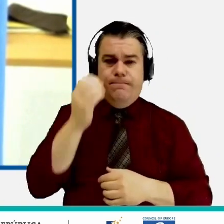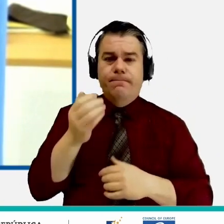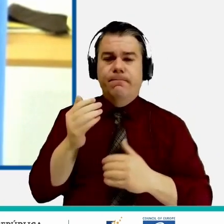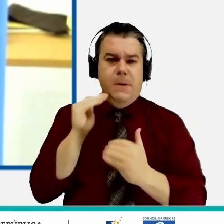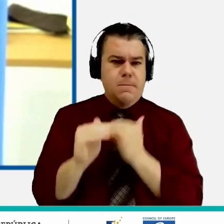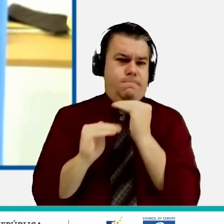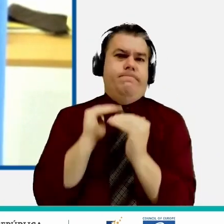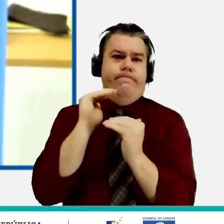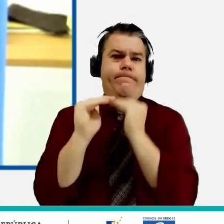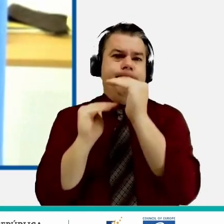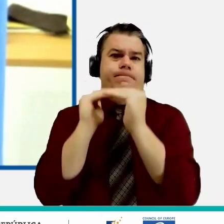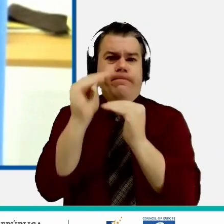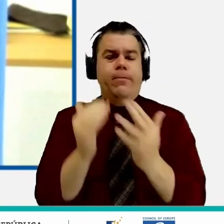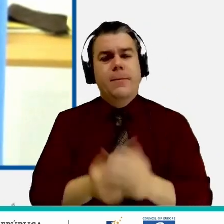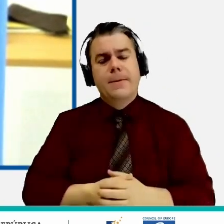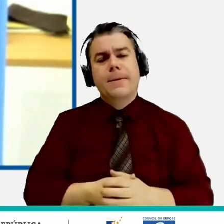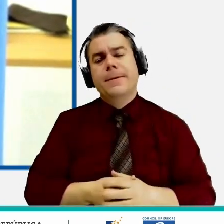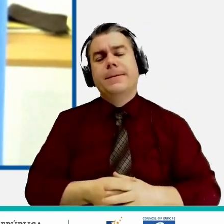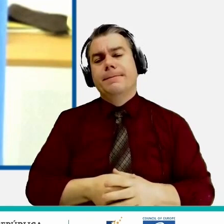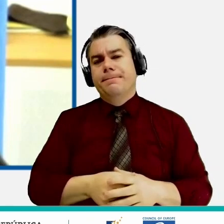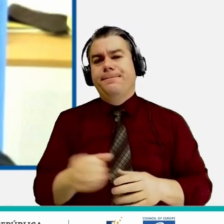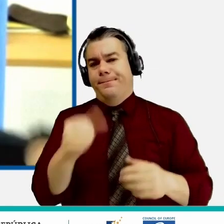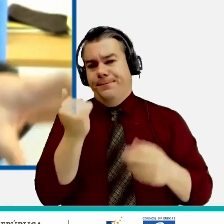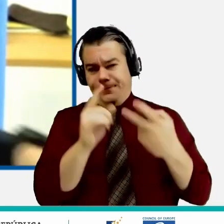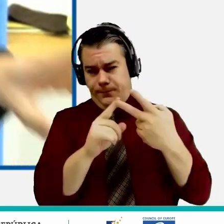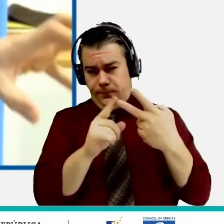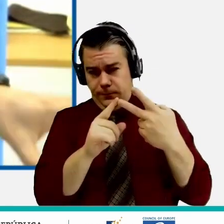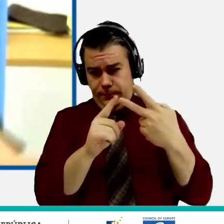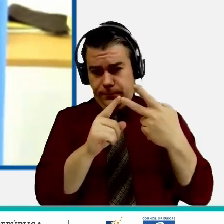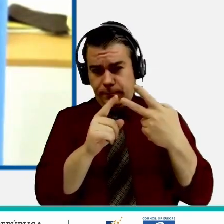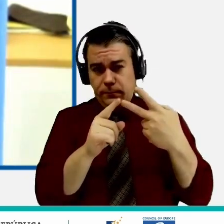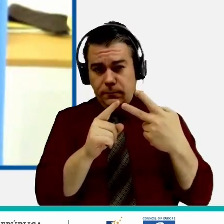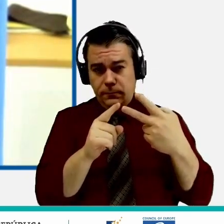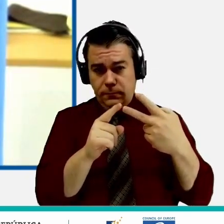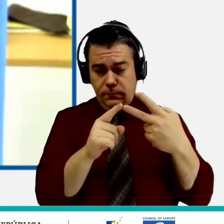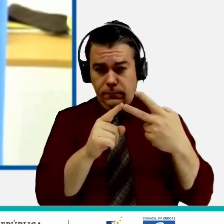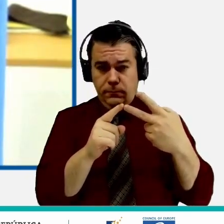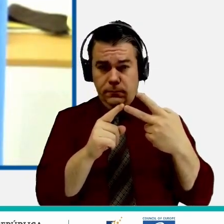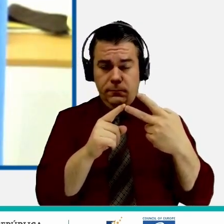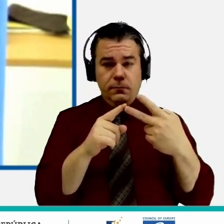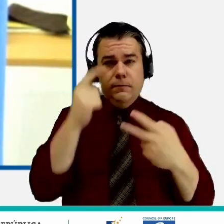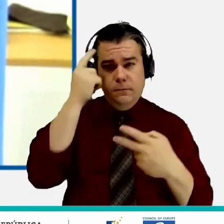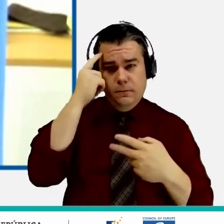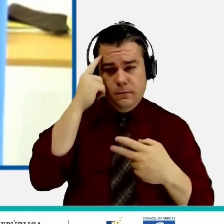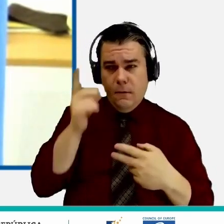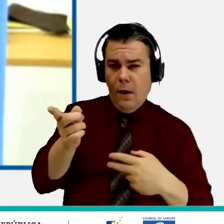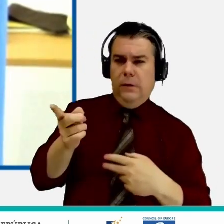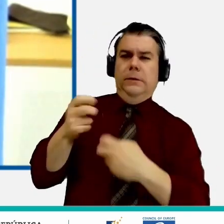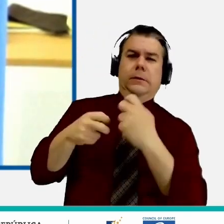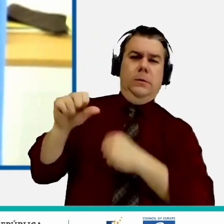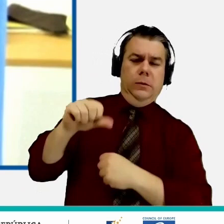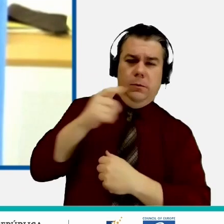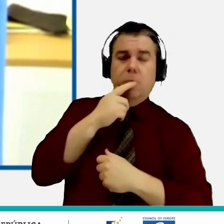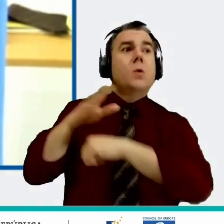practice. The other very important aspect, in addition to understanding, communicating risks and early warning, is